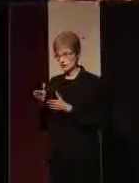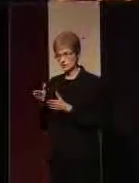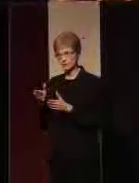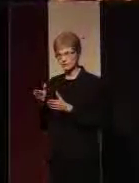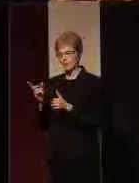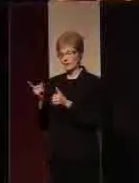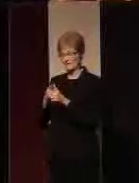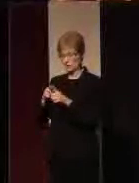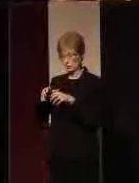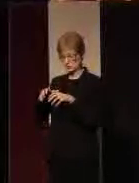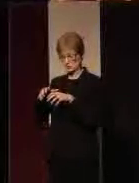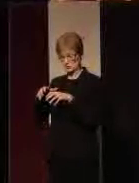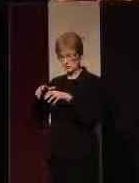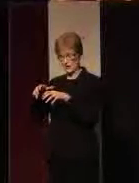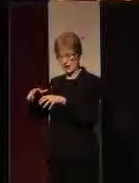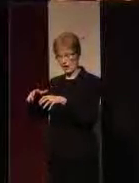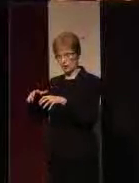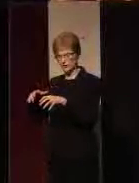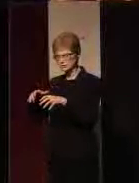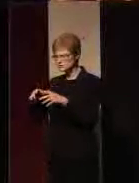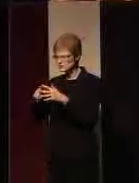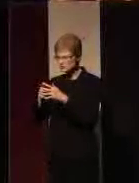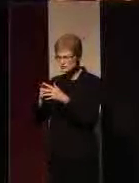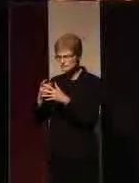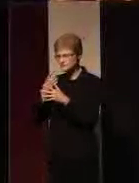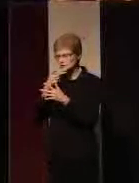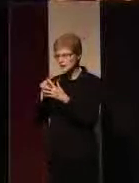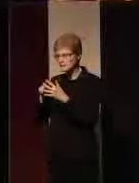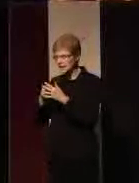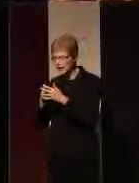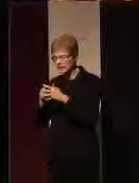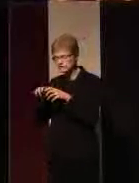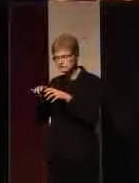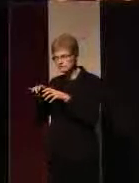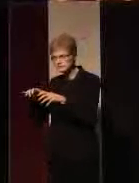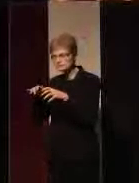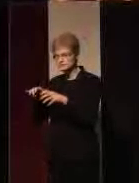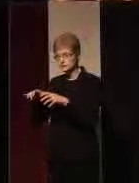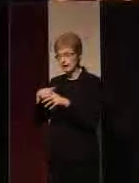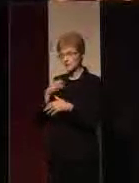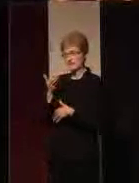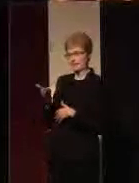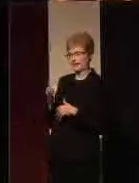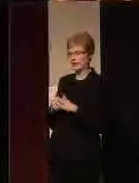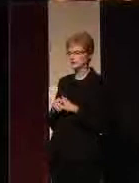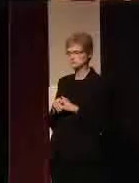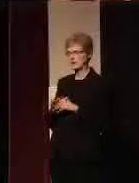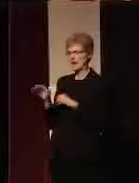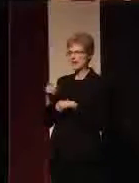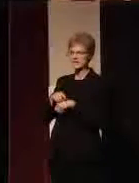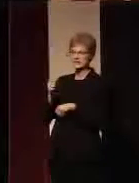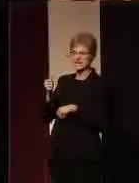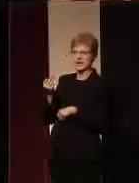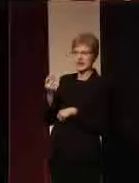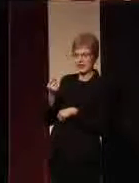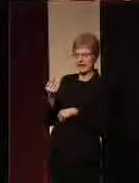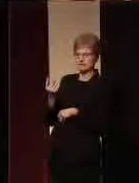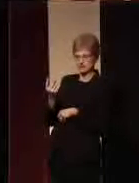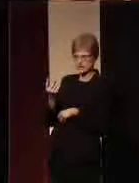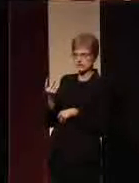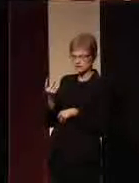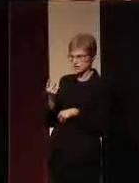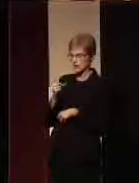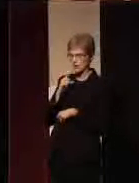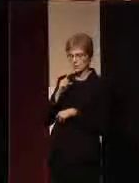to gather, before there was even a crowd. Before the riots began, I was there. I left there probably about 10 or 11 o'clock at night, and the tensions